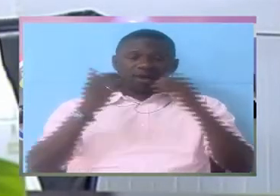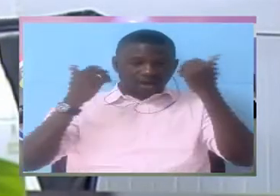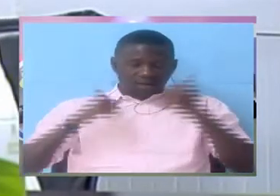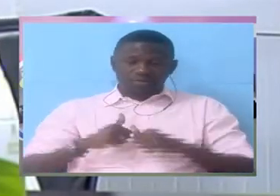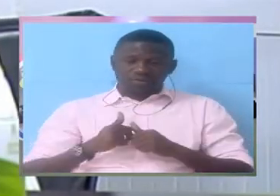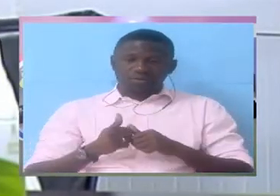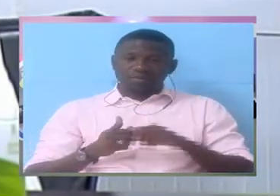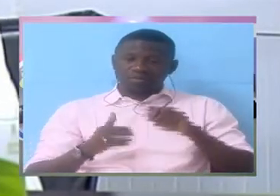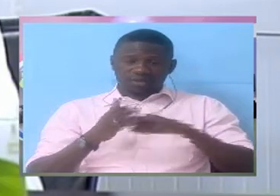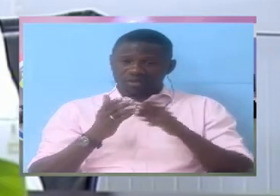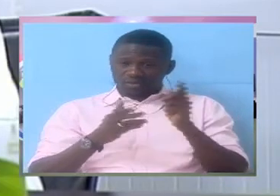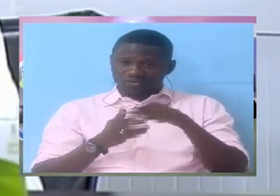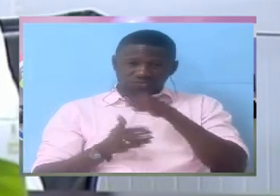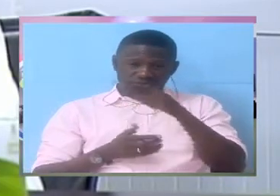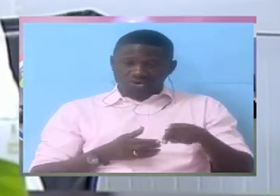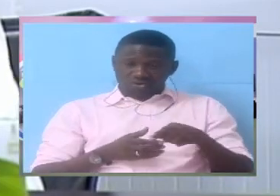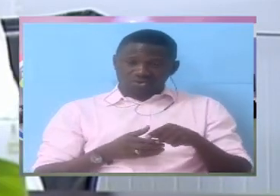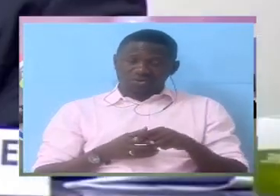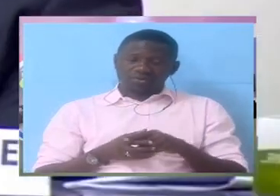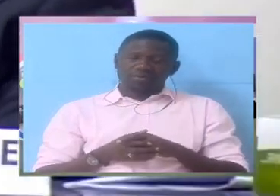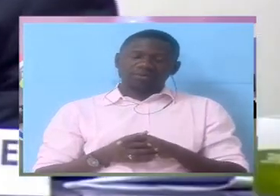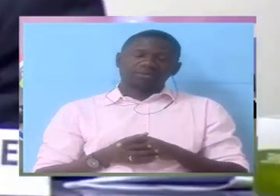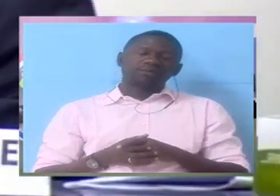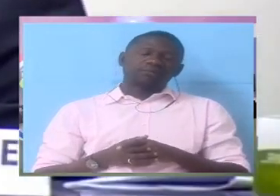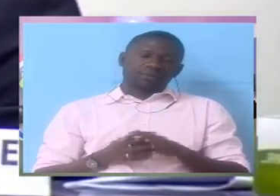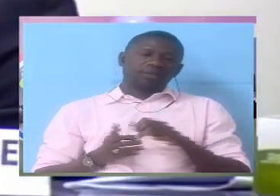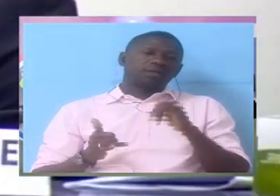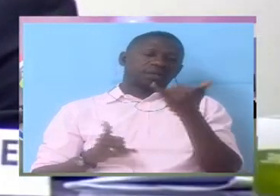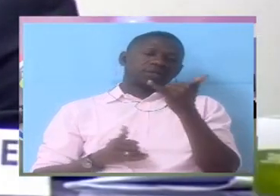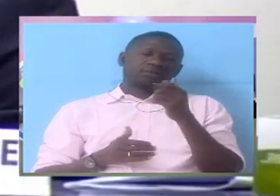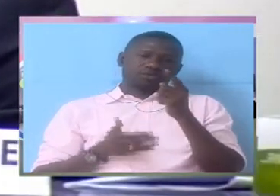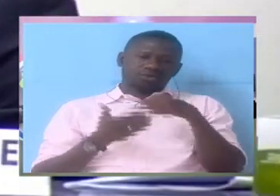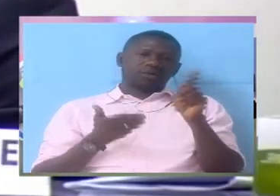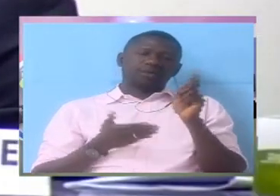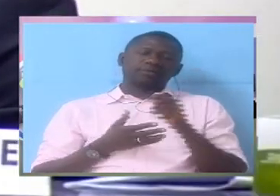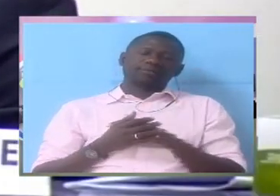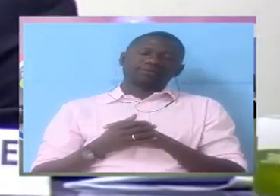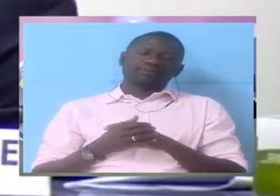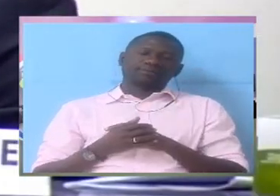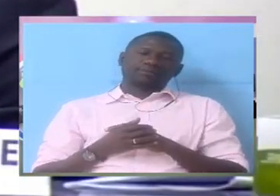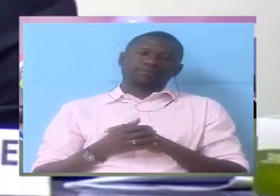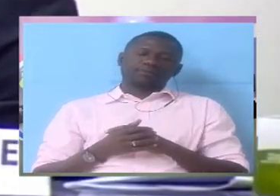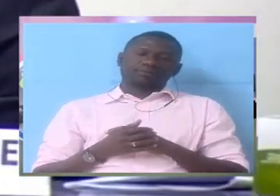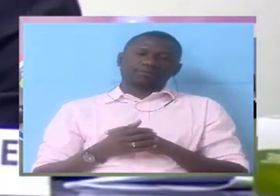Correct, Council. Council. How many times